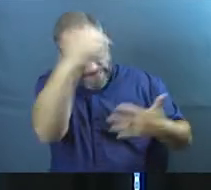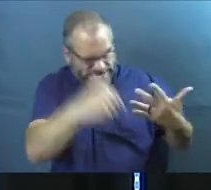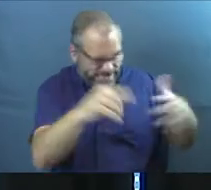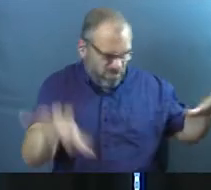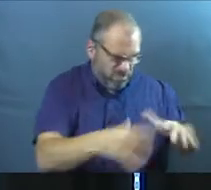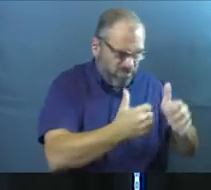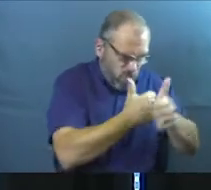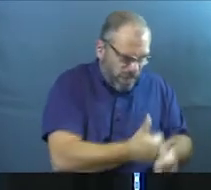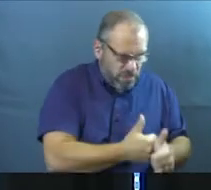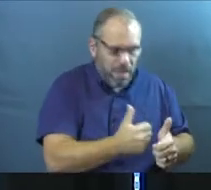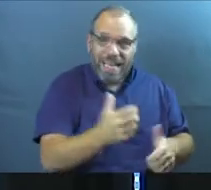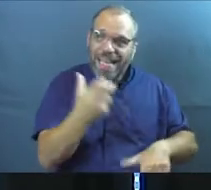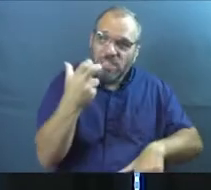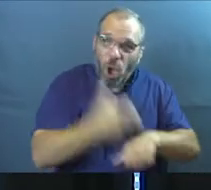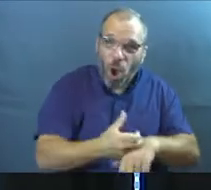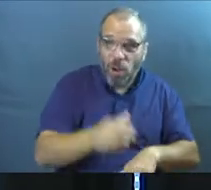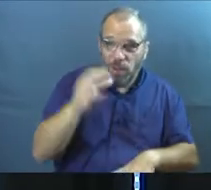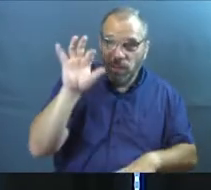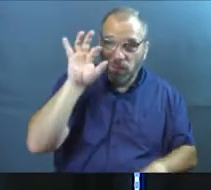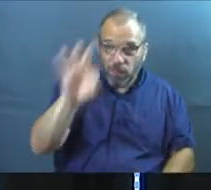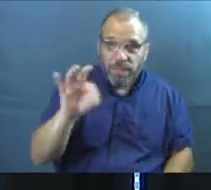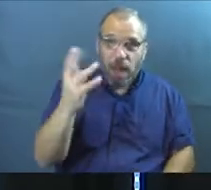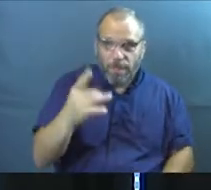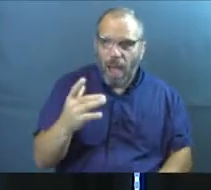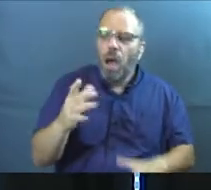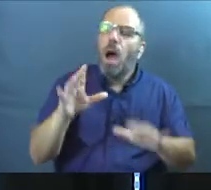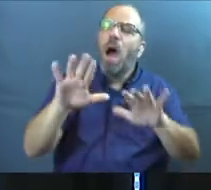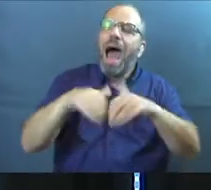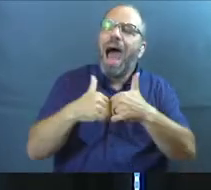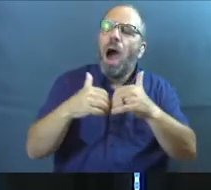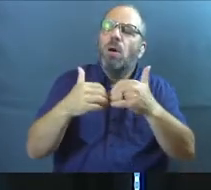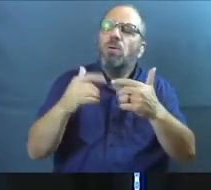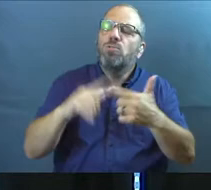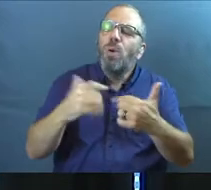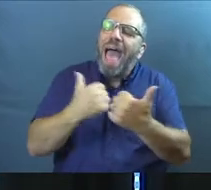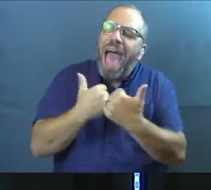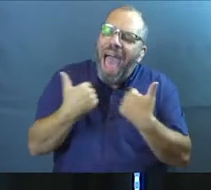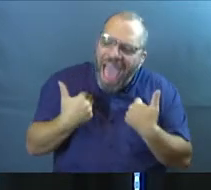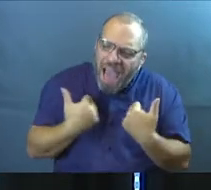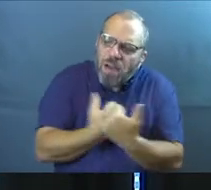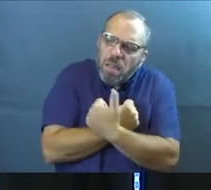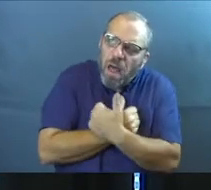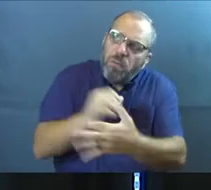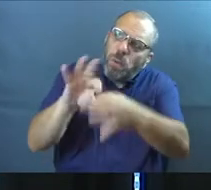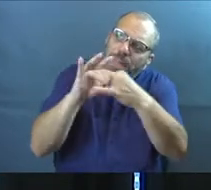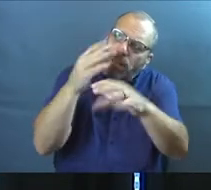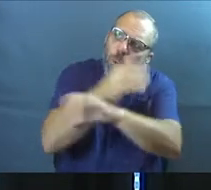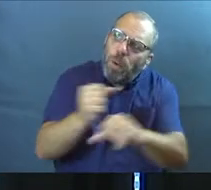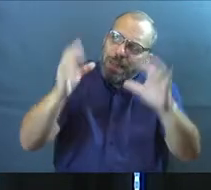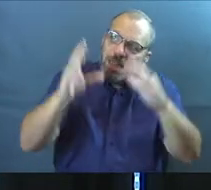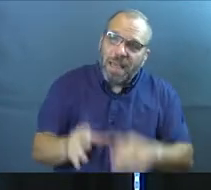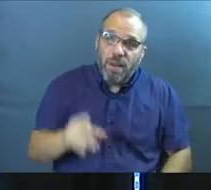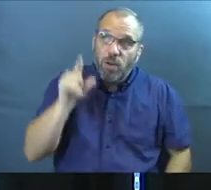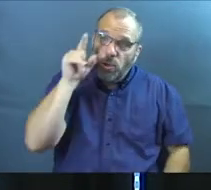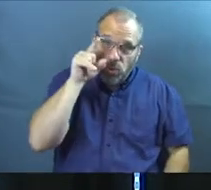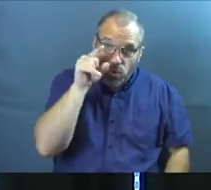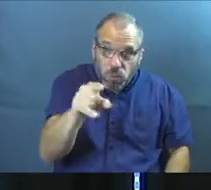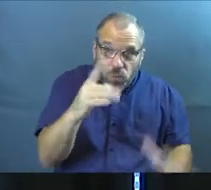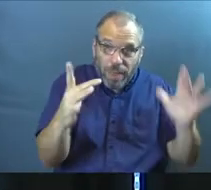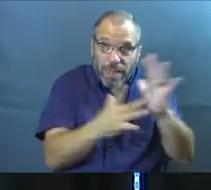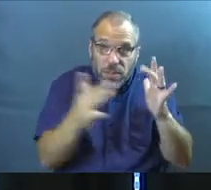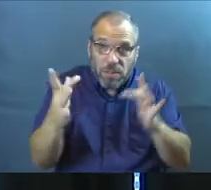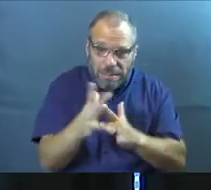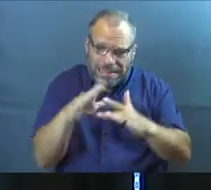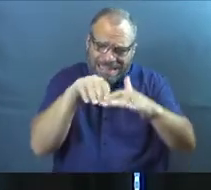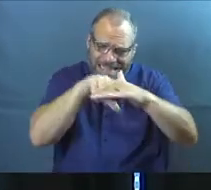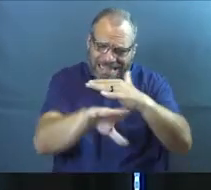thing. It's really hard to preach to you about here's how to have a love relationship with the Savior. For you and Jesus to go into the